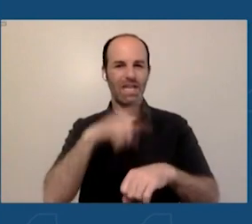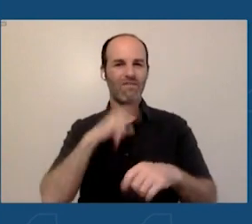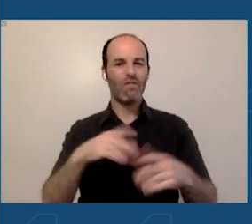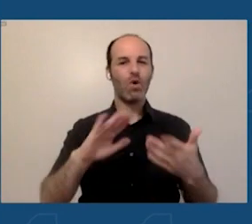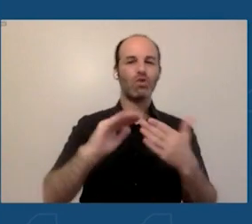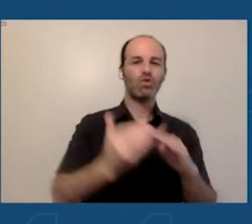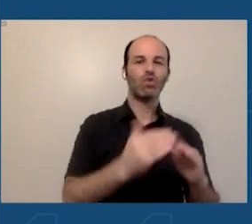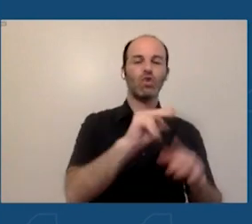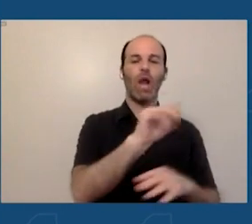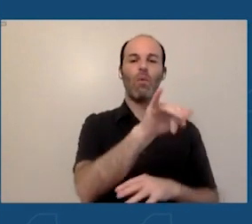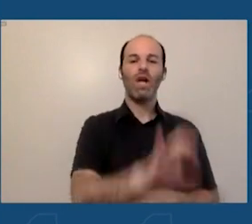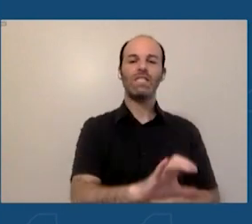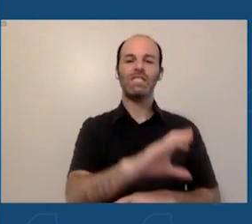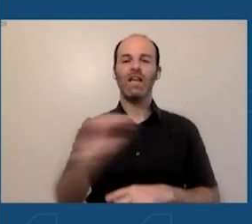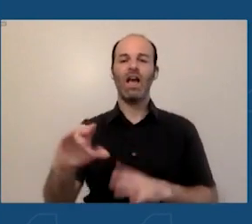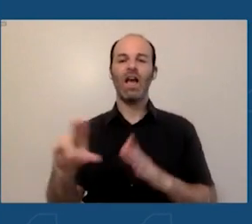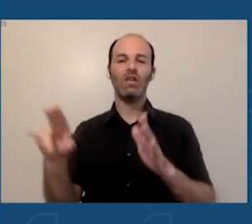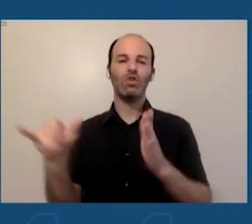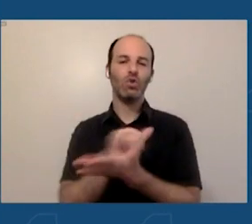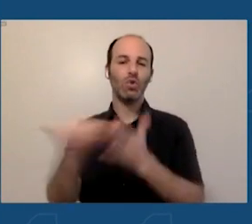for the work that you do.